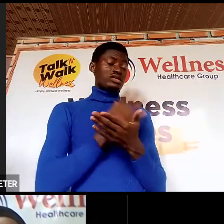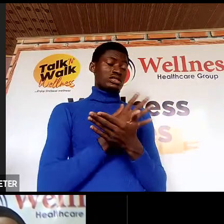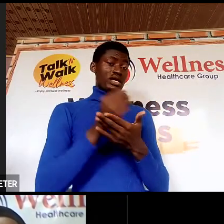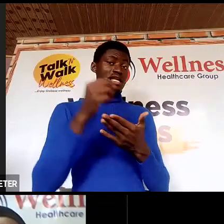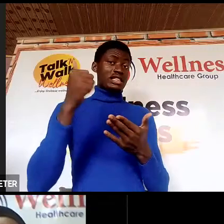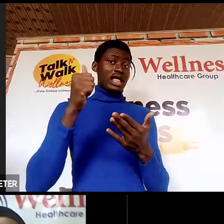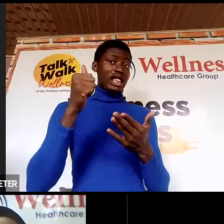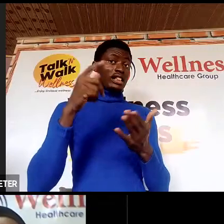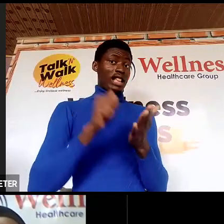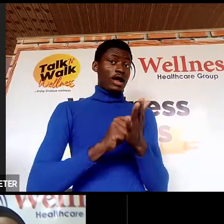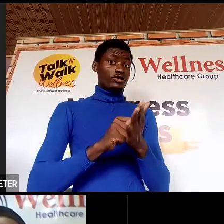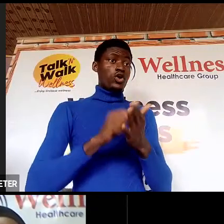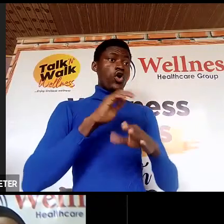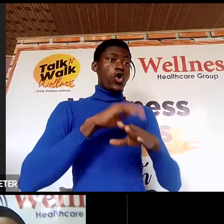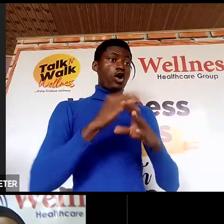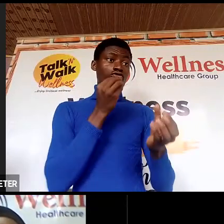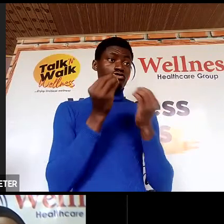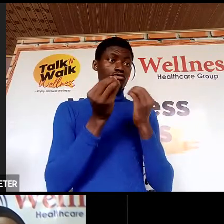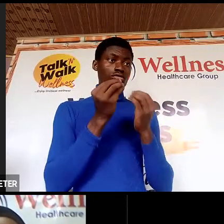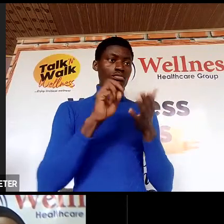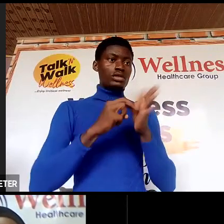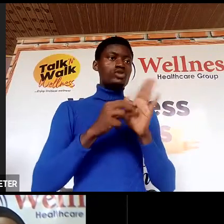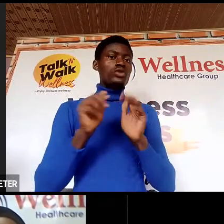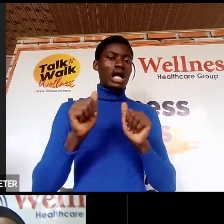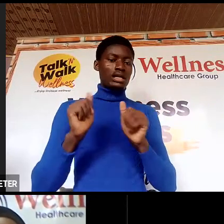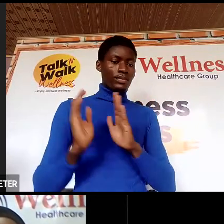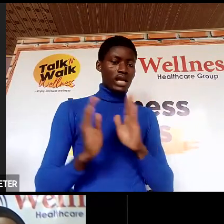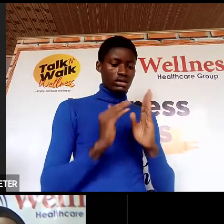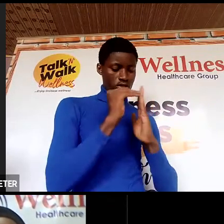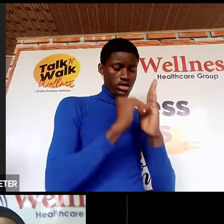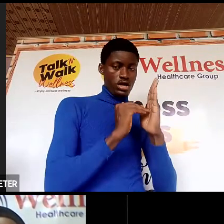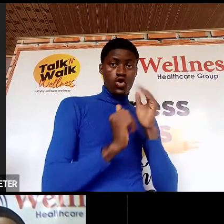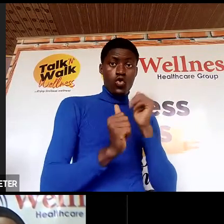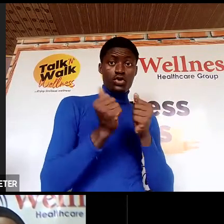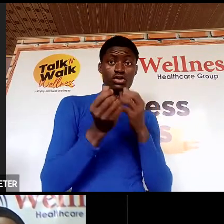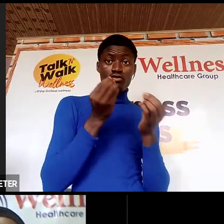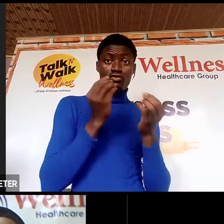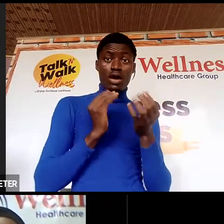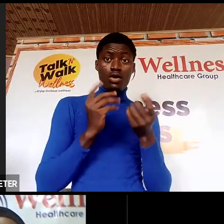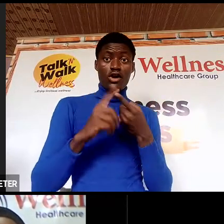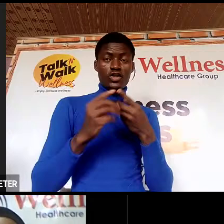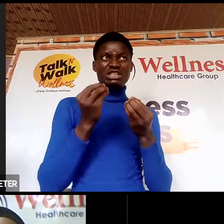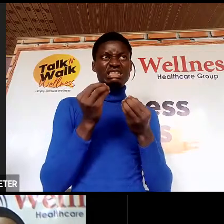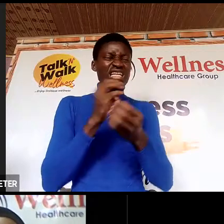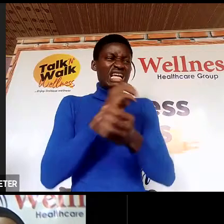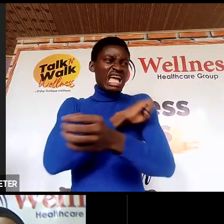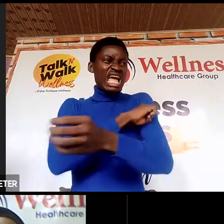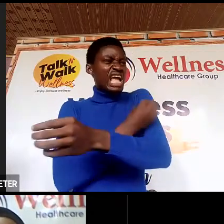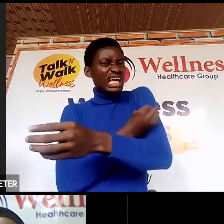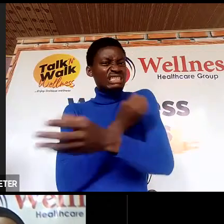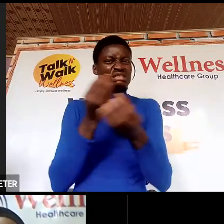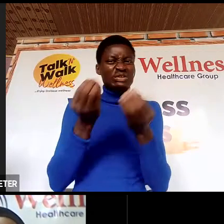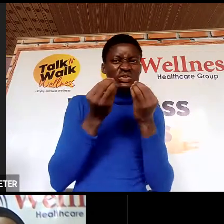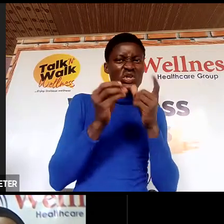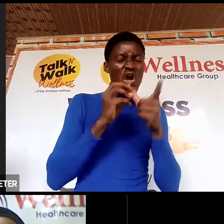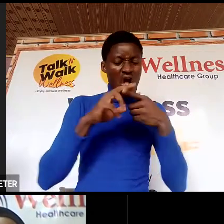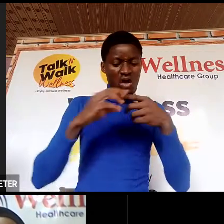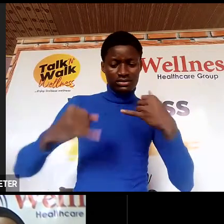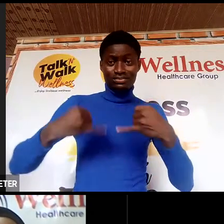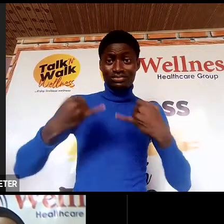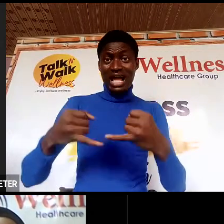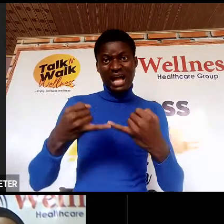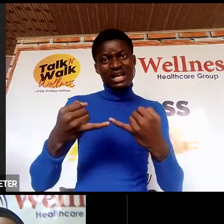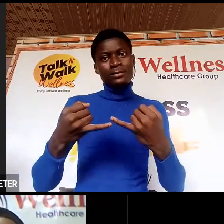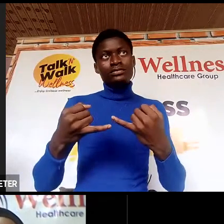that carbohydrate, protein, fat. You can plan that. Because this month I'm going to have a proper health plan